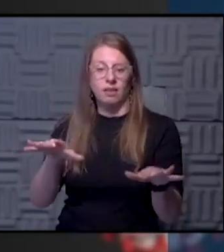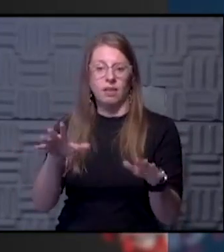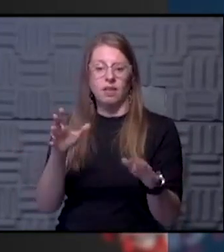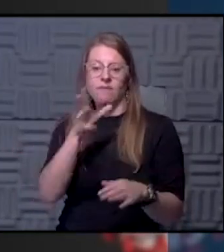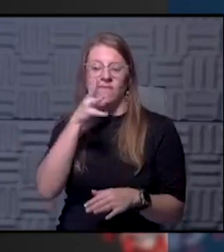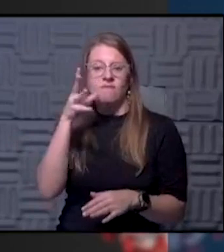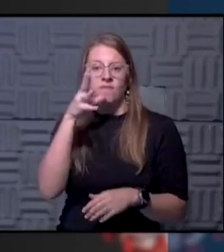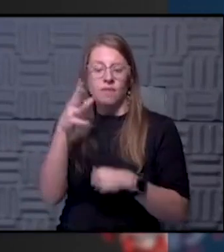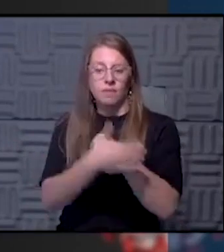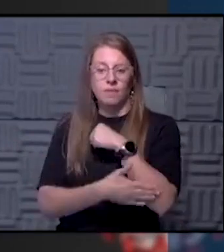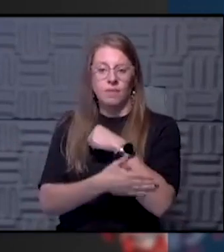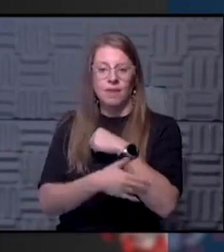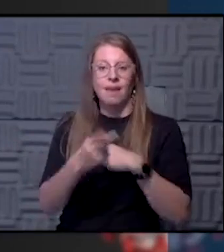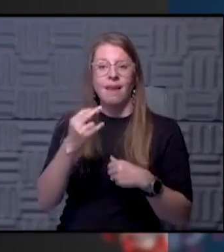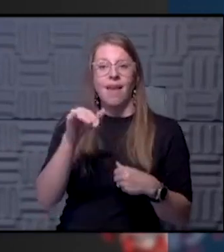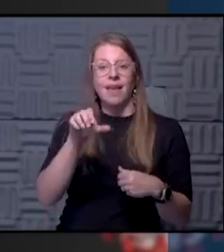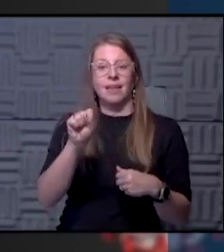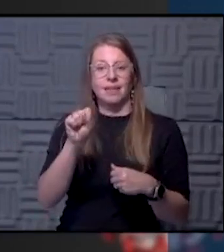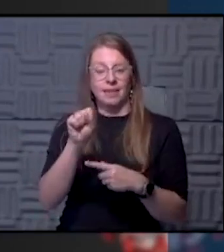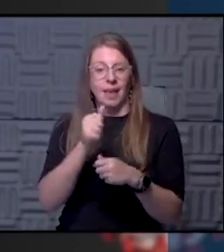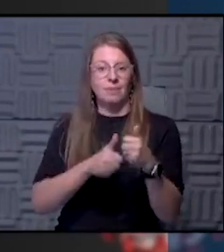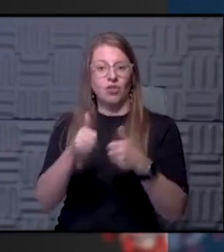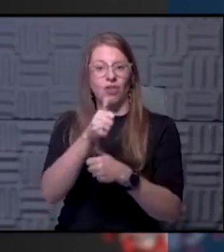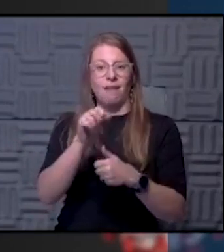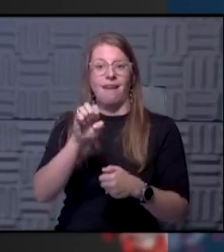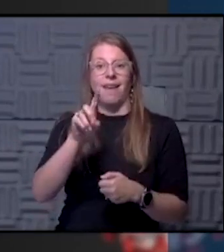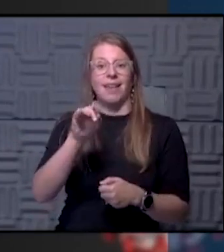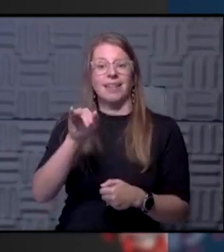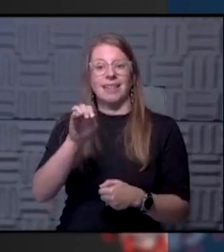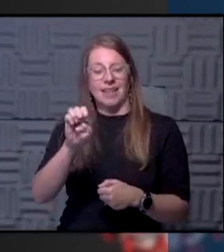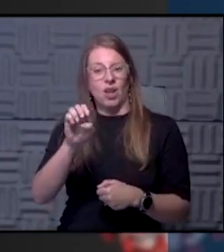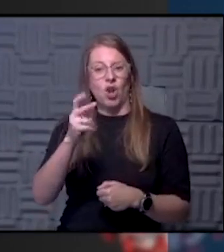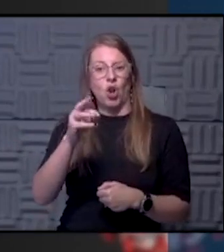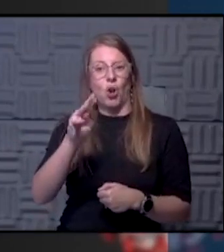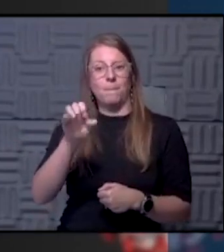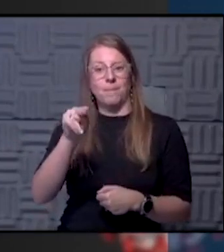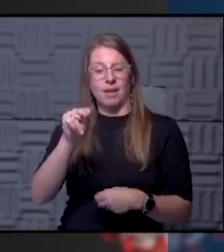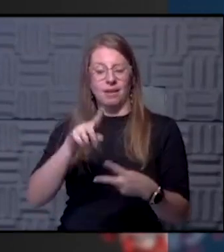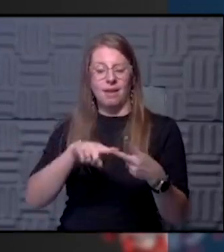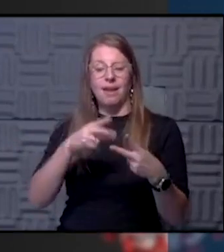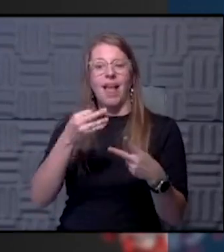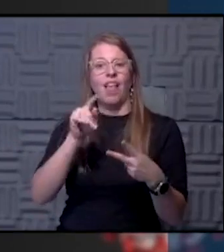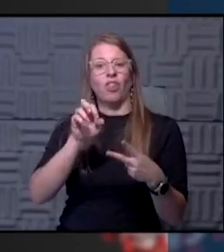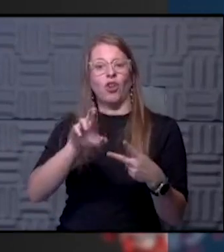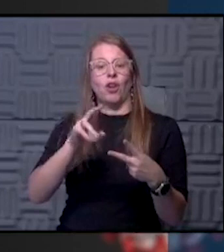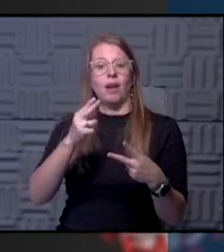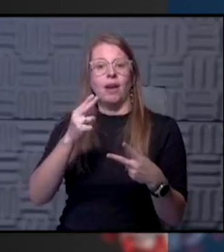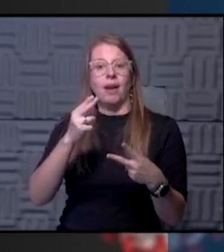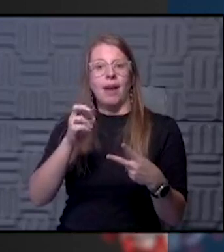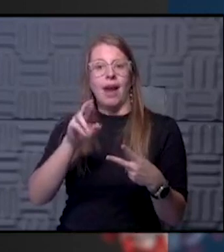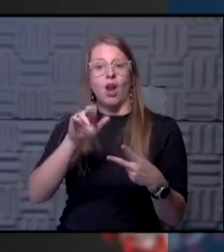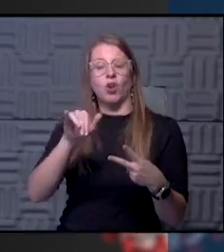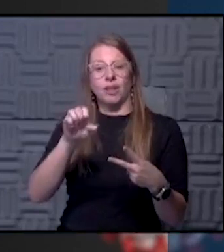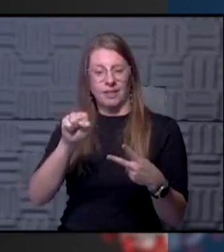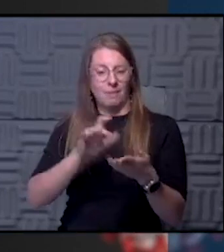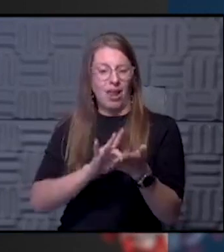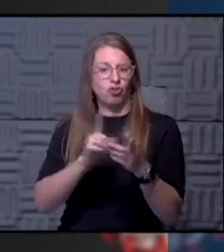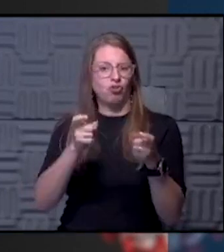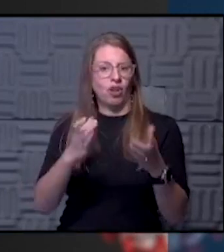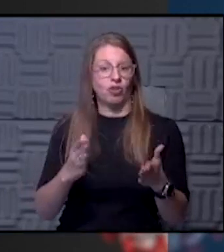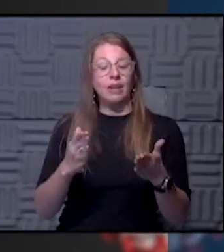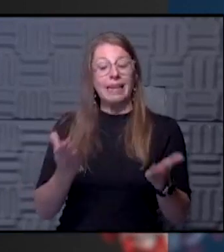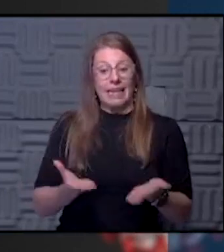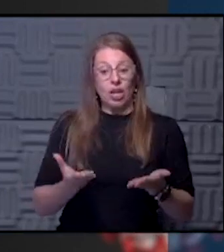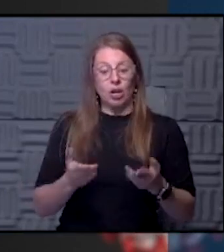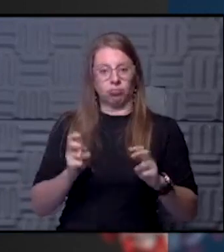hospital administrator in Hays, Eddie Herman, and Dr. Heather Harris, who's a medical director at Hays. Here in the studio,